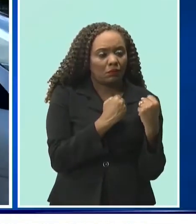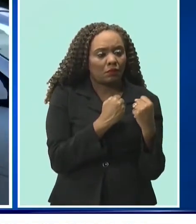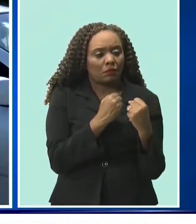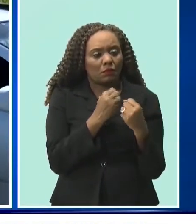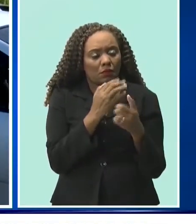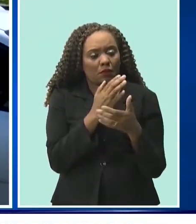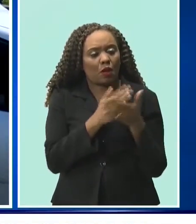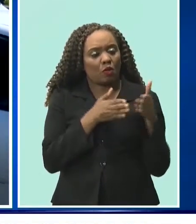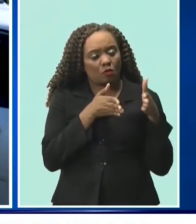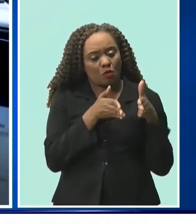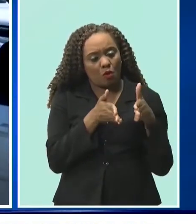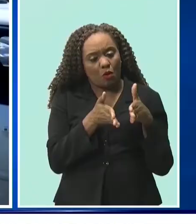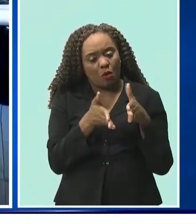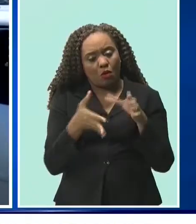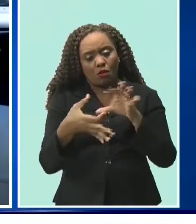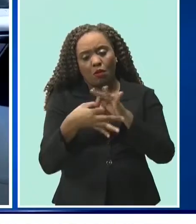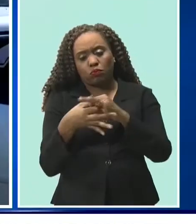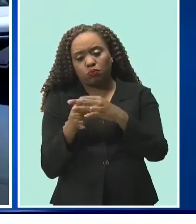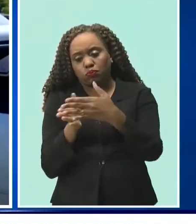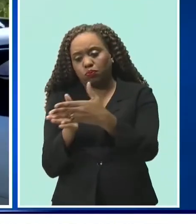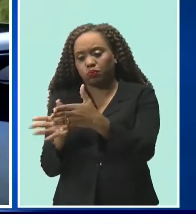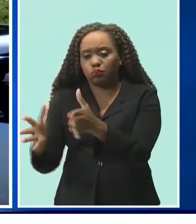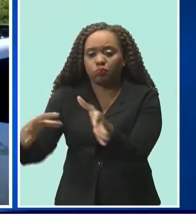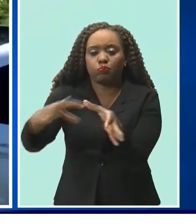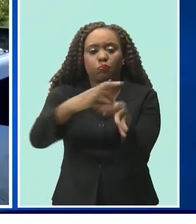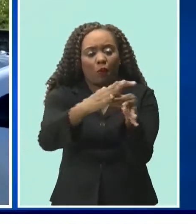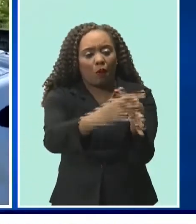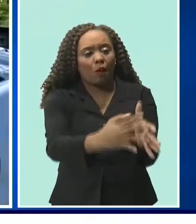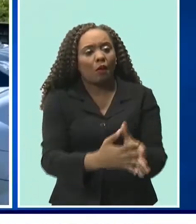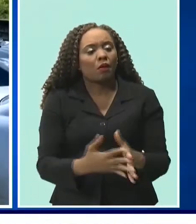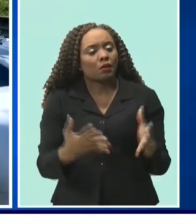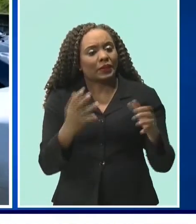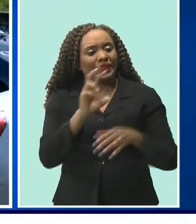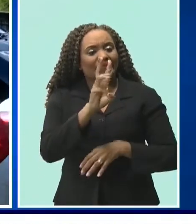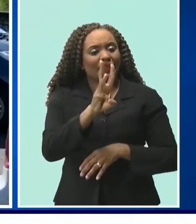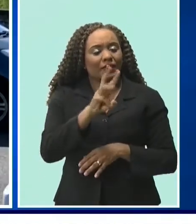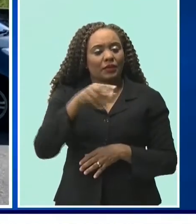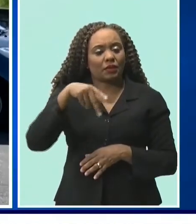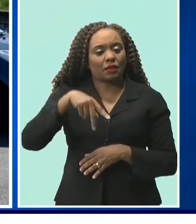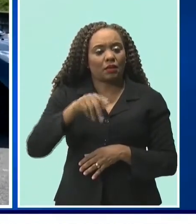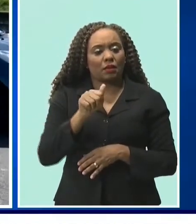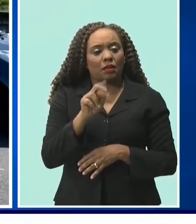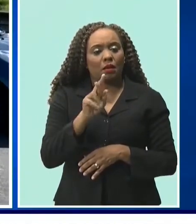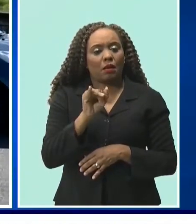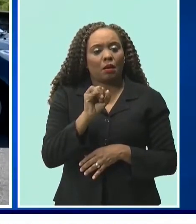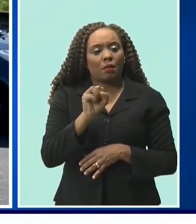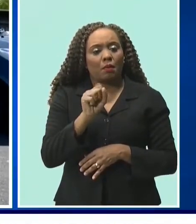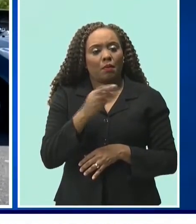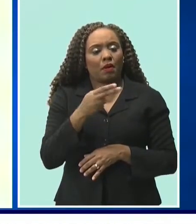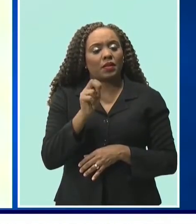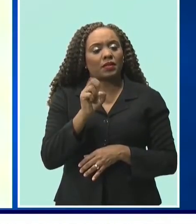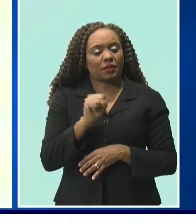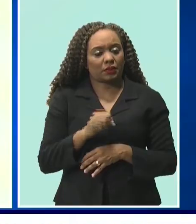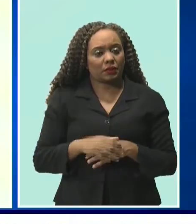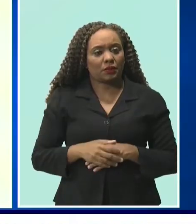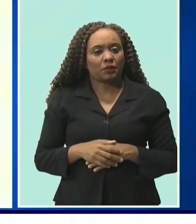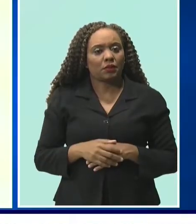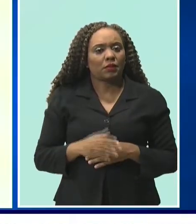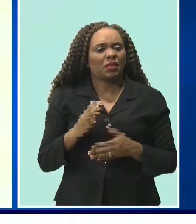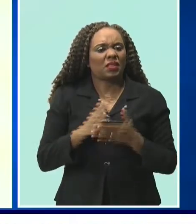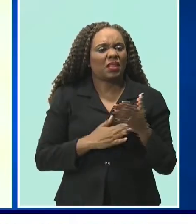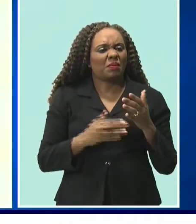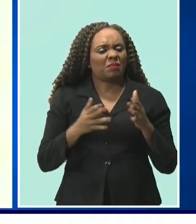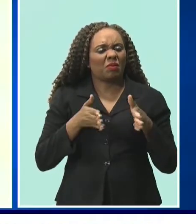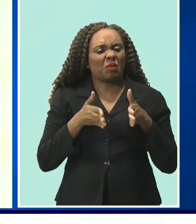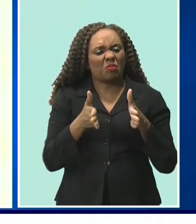secondary connector roads in 6 parishes, where roadways have deteriorated significantly. The project is